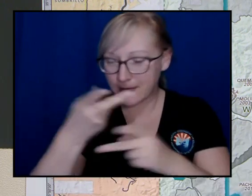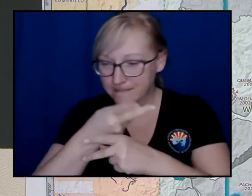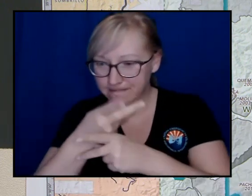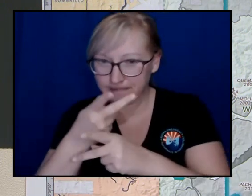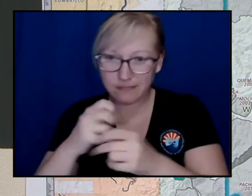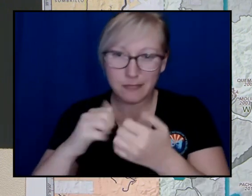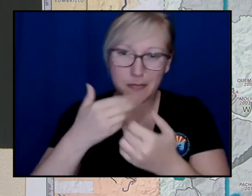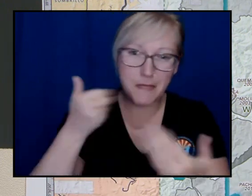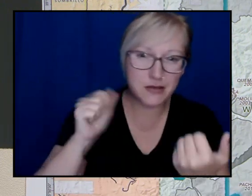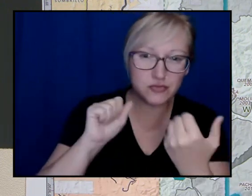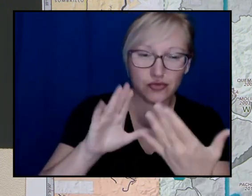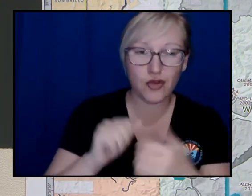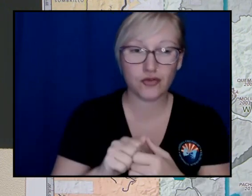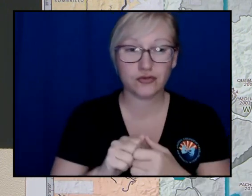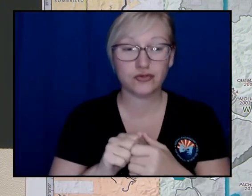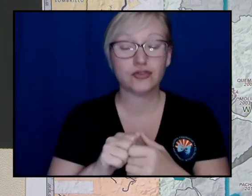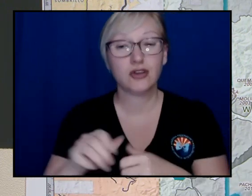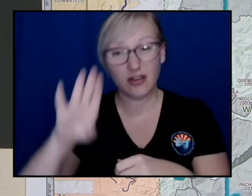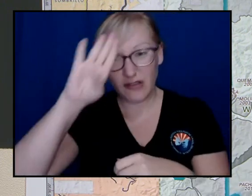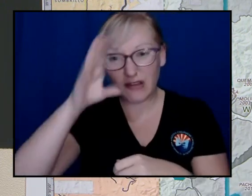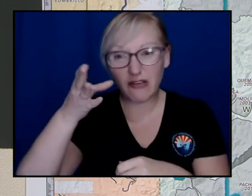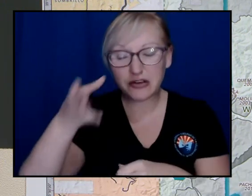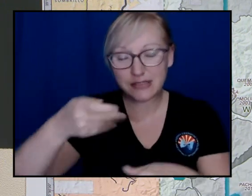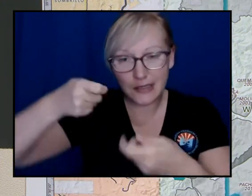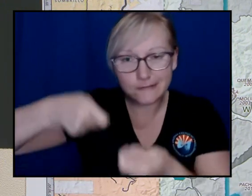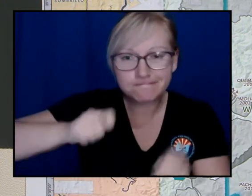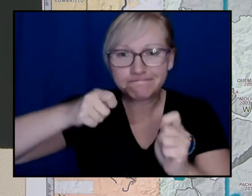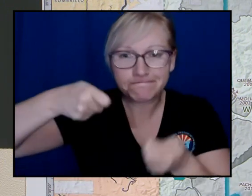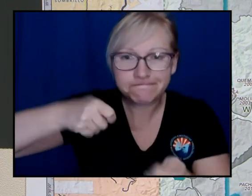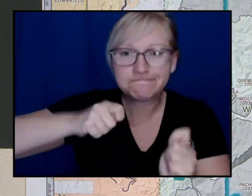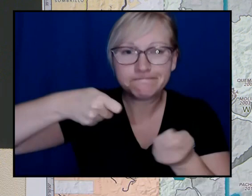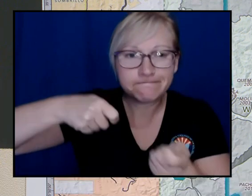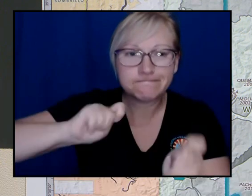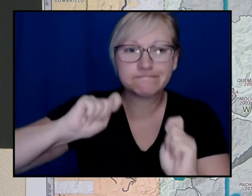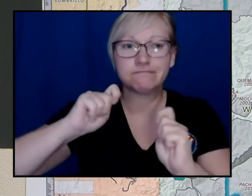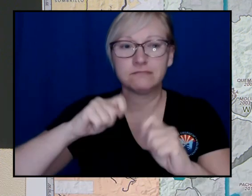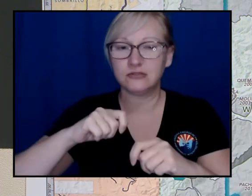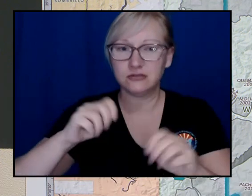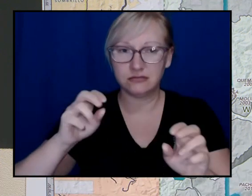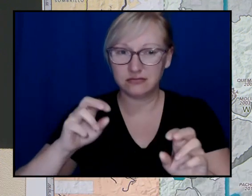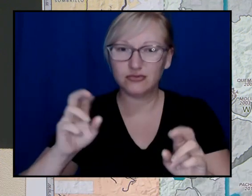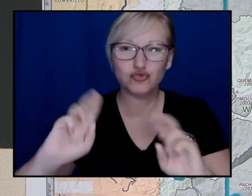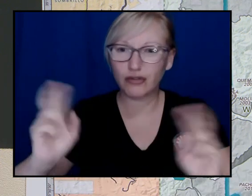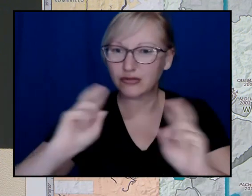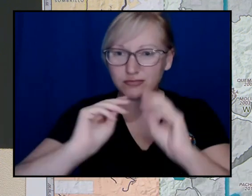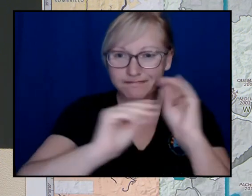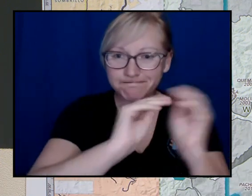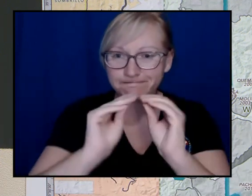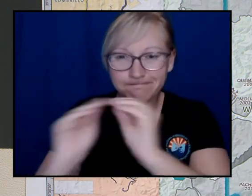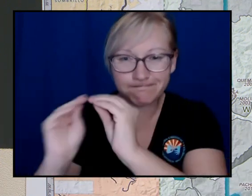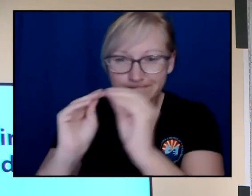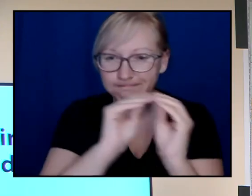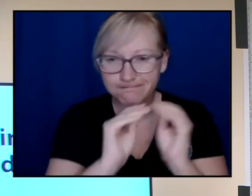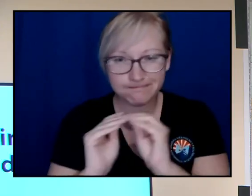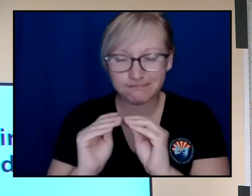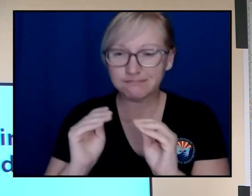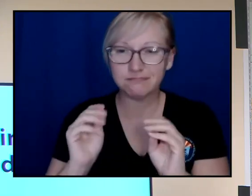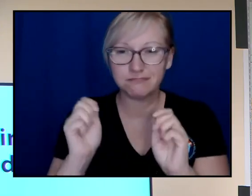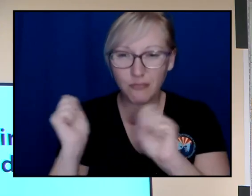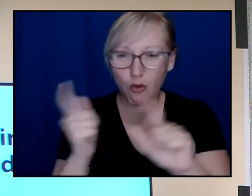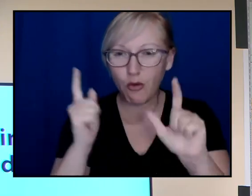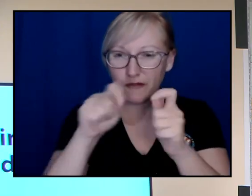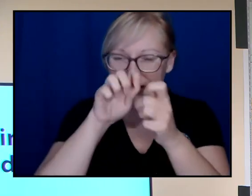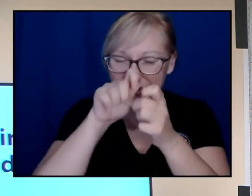systems, and just continue to make sure we grab all of those important details that are in that division. Moving